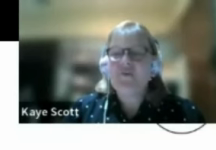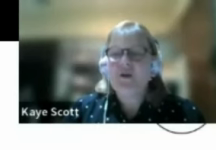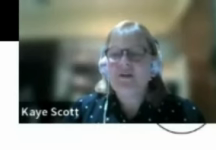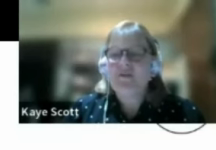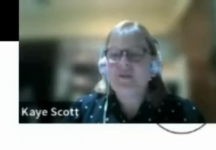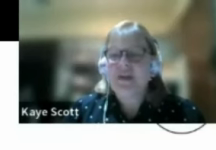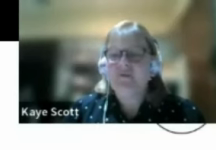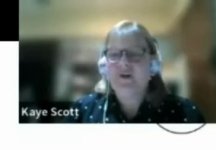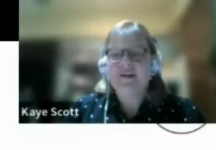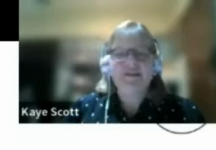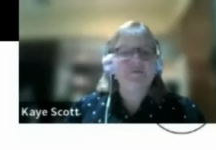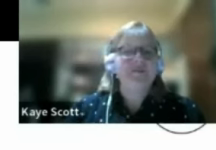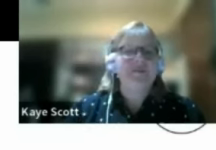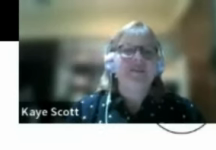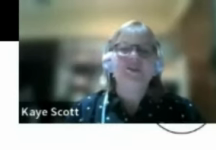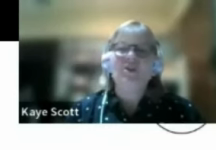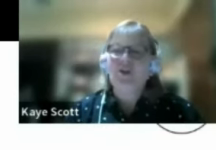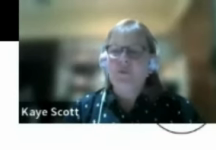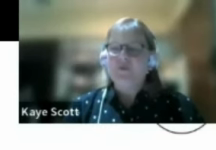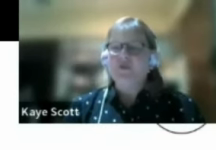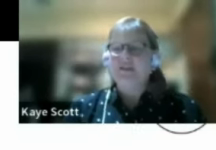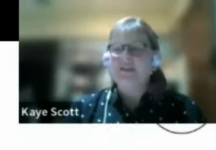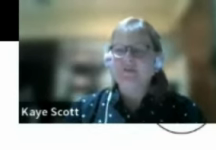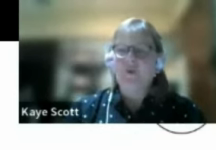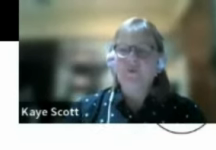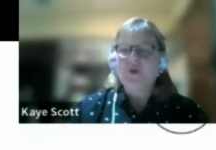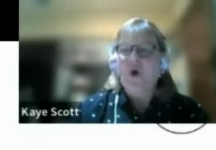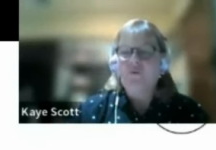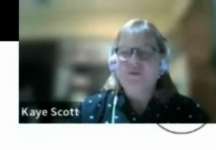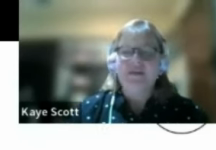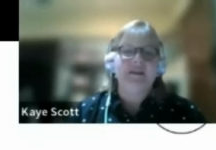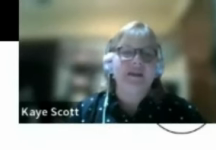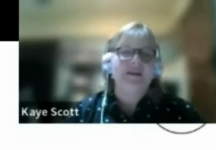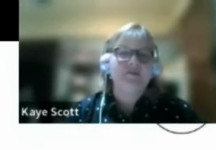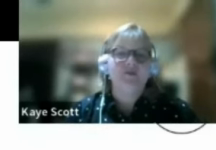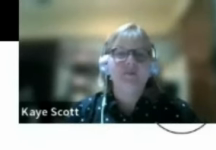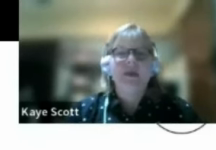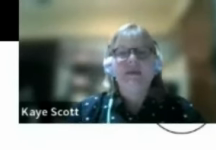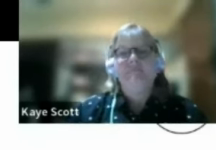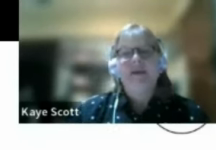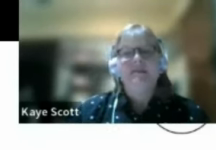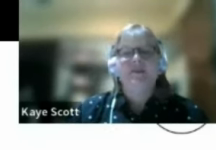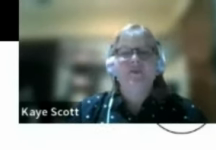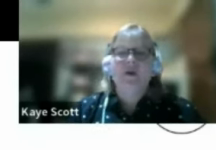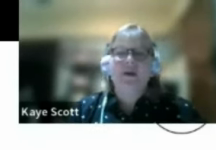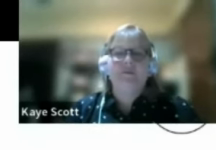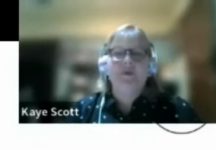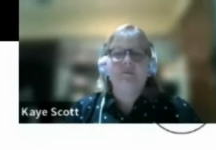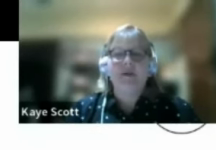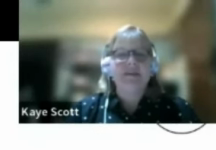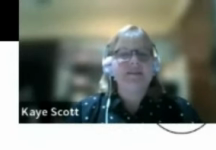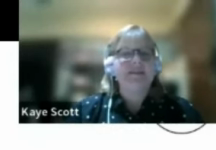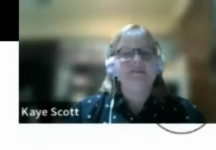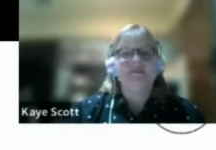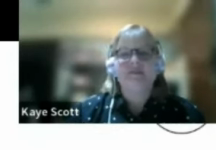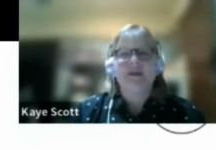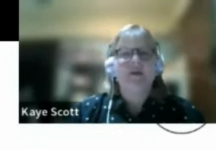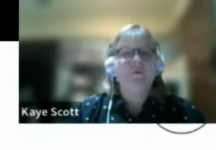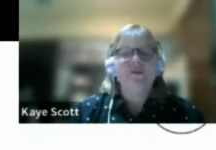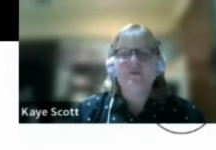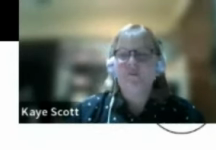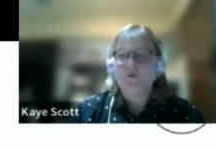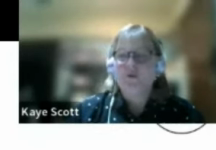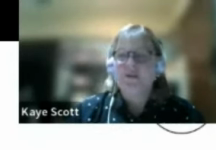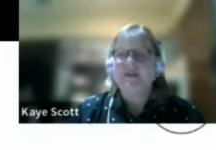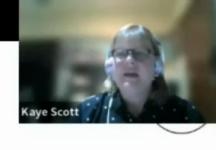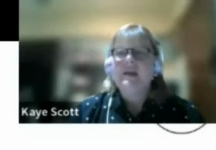So one of the key findings was that the learning opportunities, what was offered in the classroom, impacted on the way the pragmatic skills